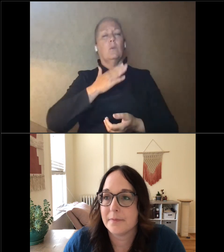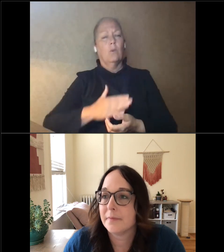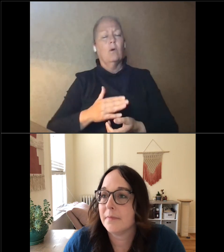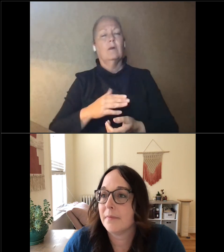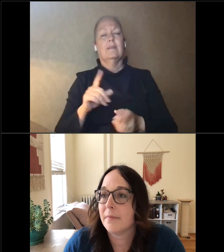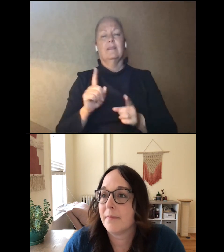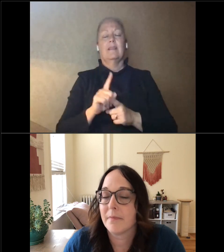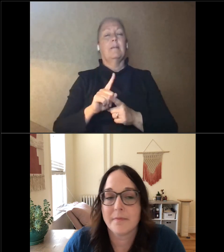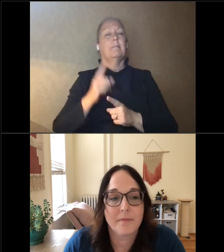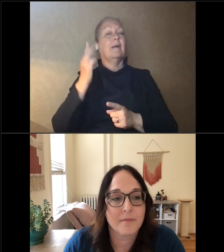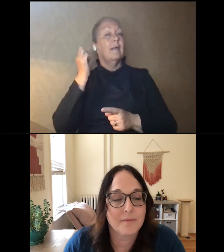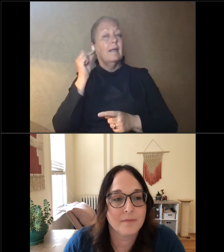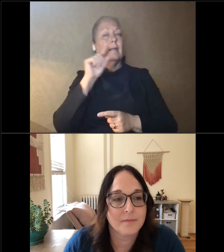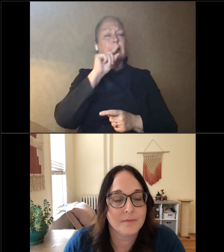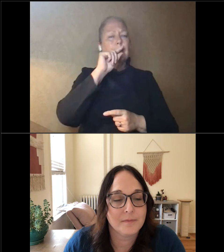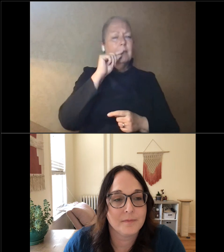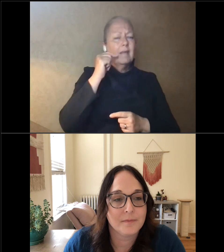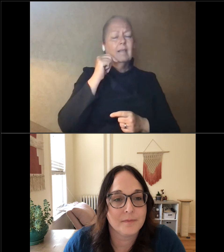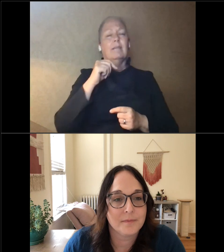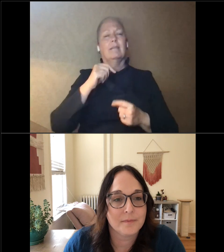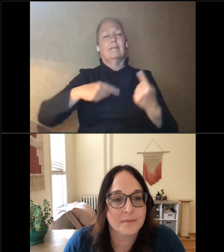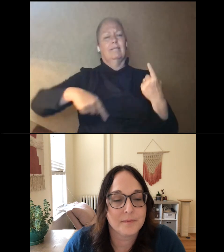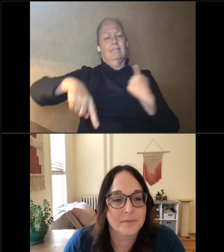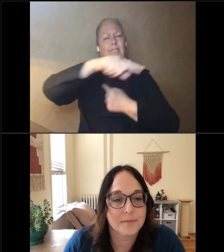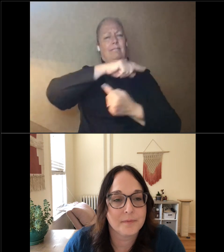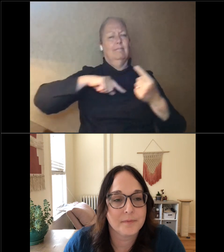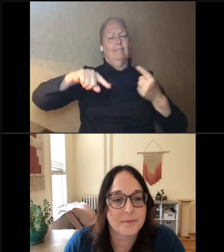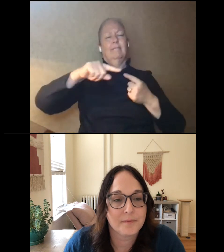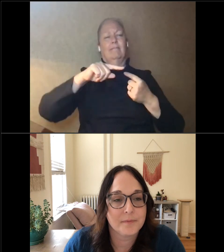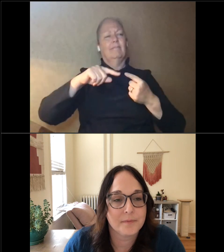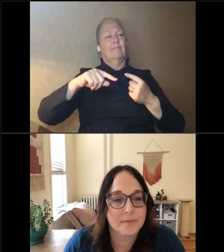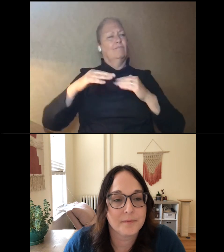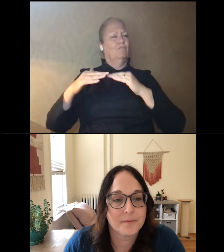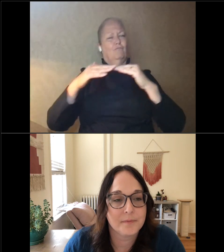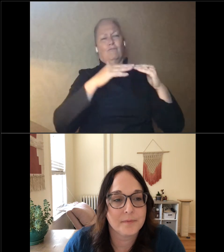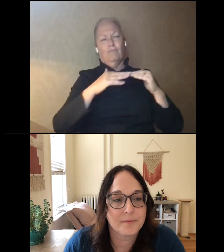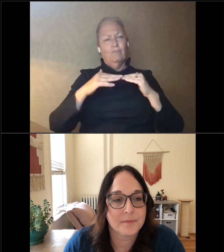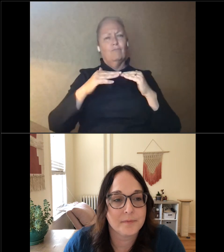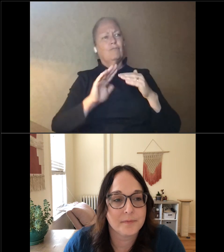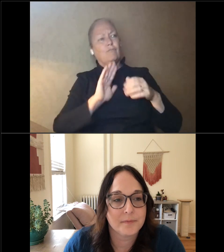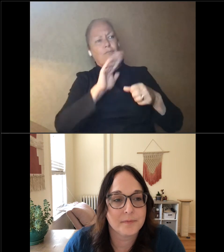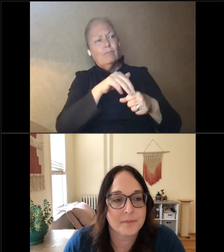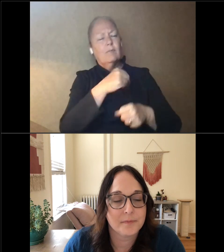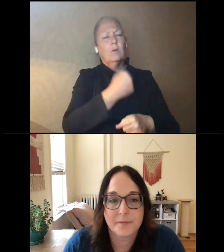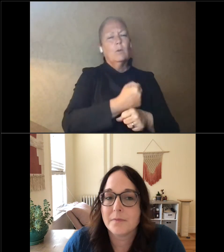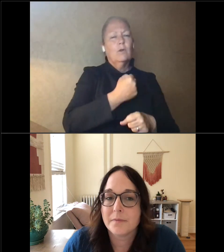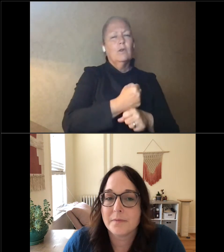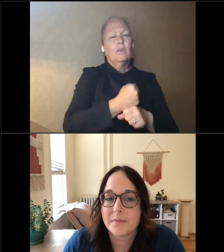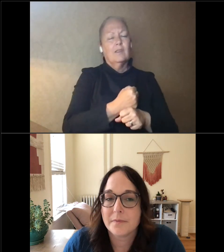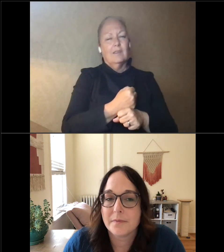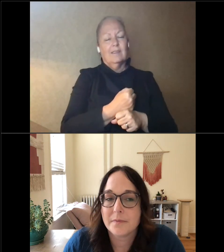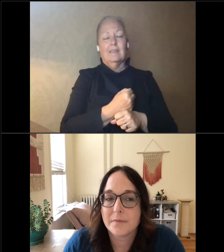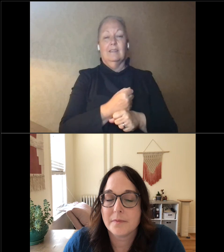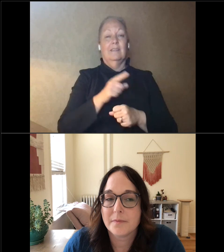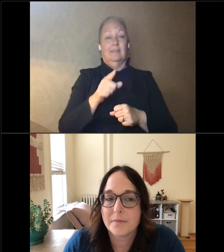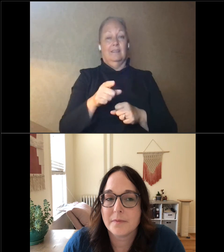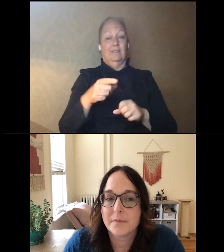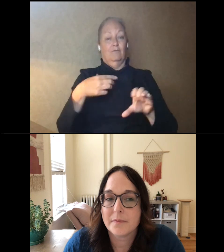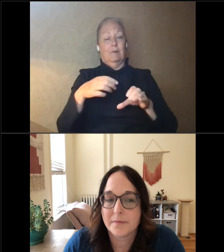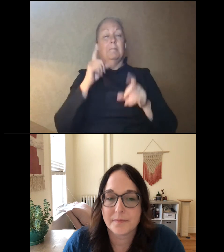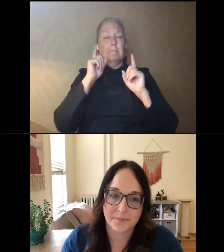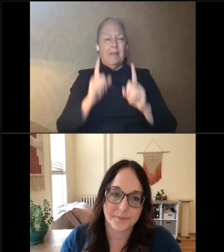gender-inclusive and gender-responsive rehabilitation workforce, ensuring rehabilitation as a topic which needs to be included in